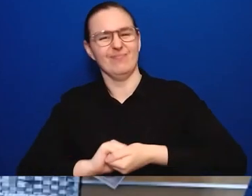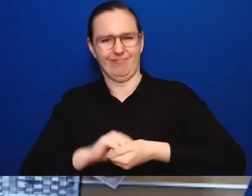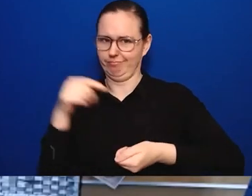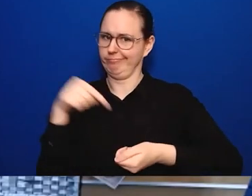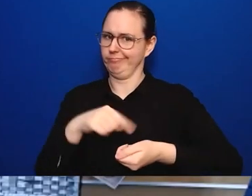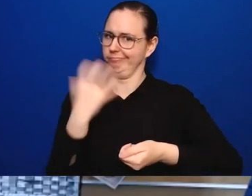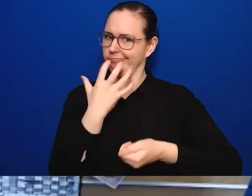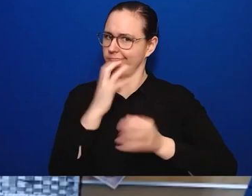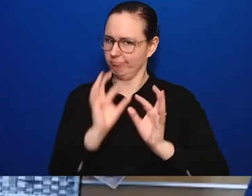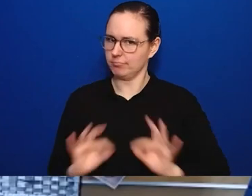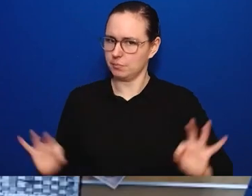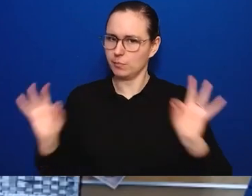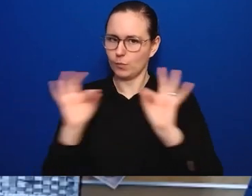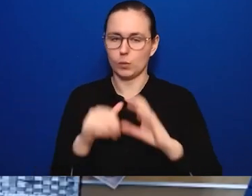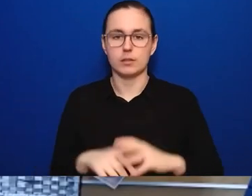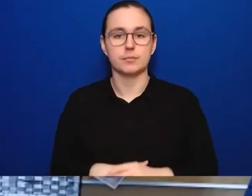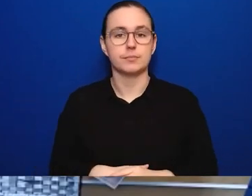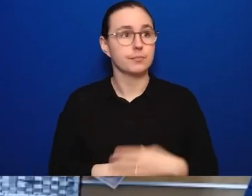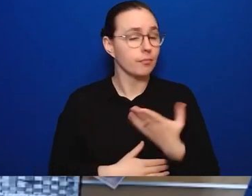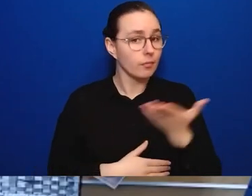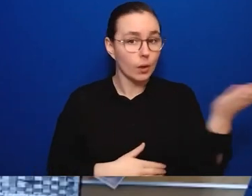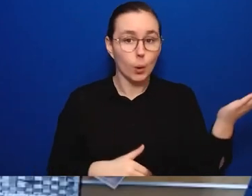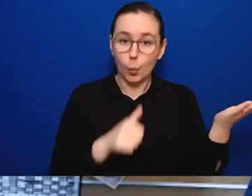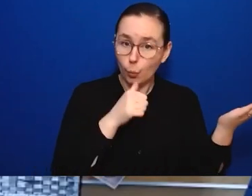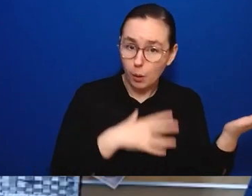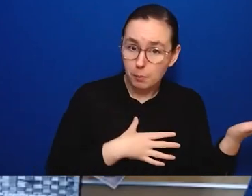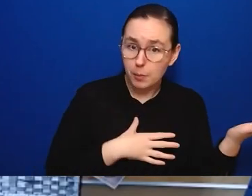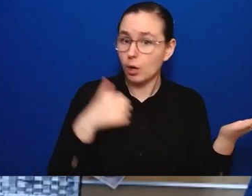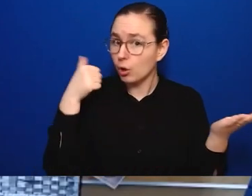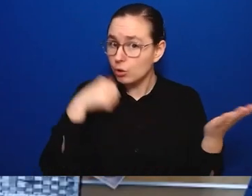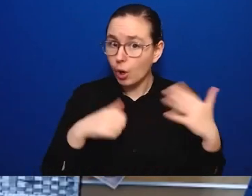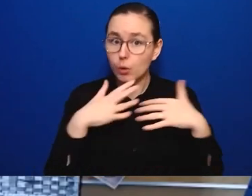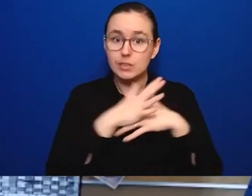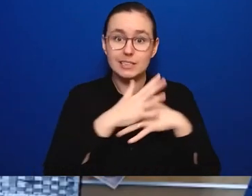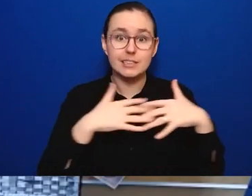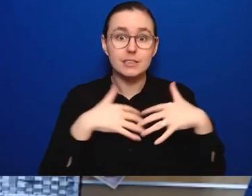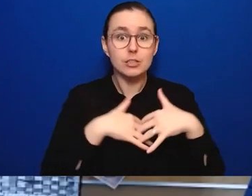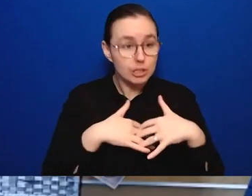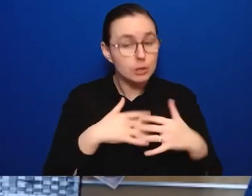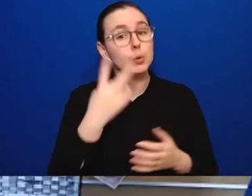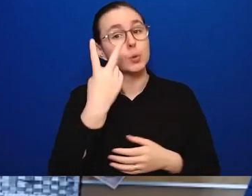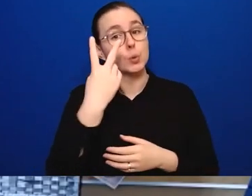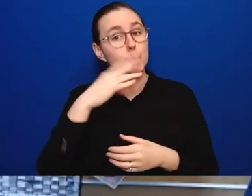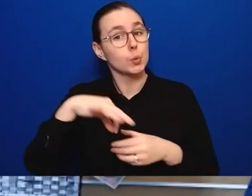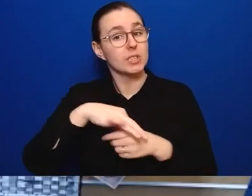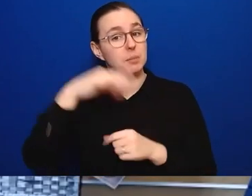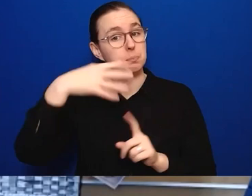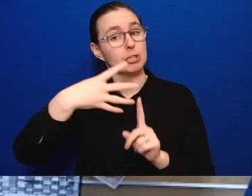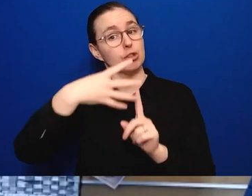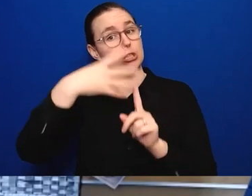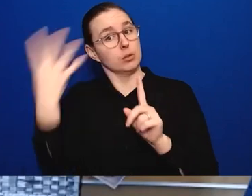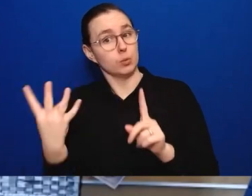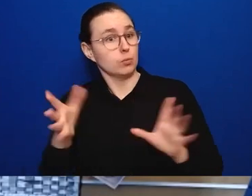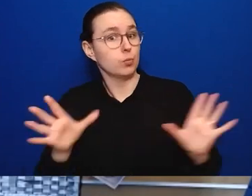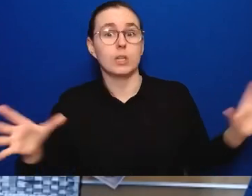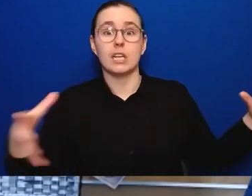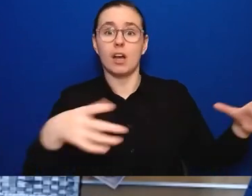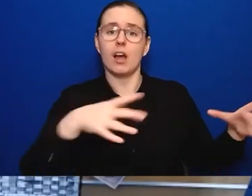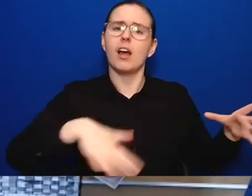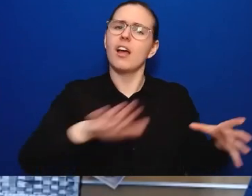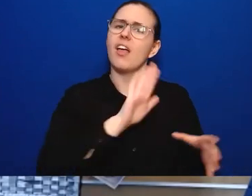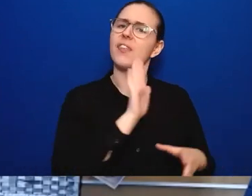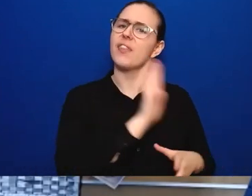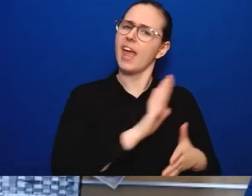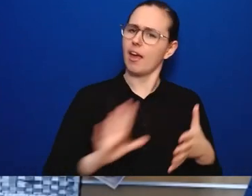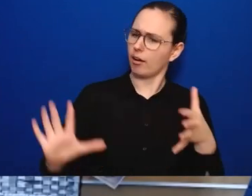2SLGBTQIA+ peoples will be heard in the province of BC as we align our priorities leading to safety,